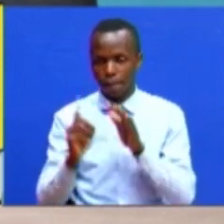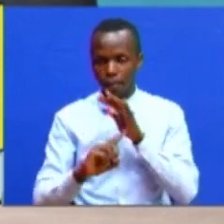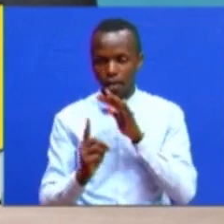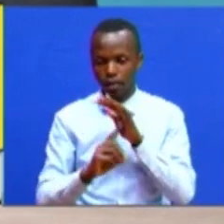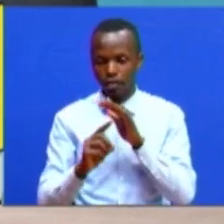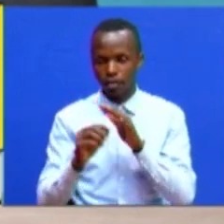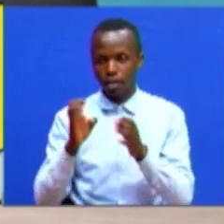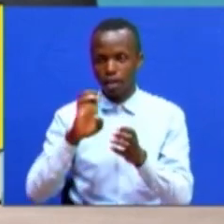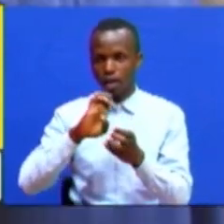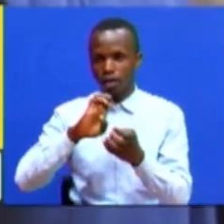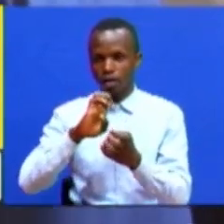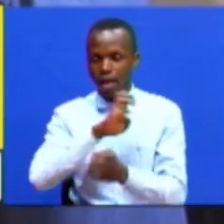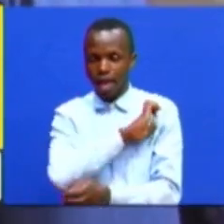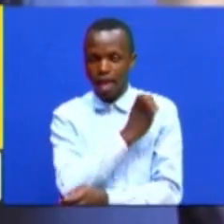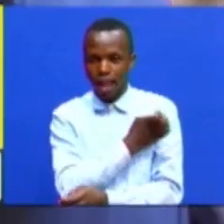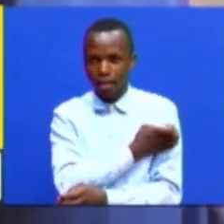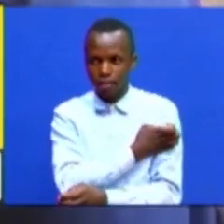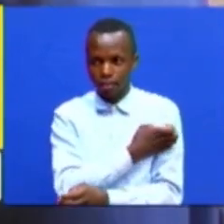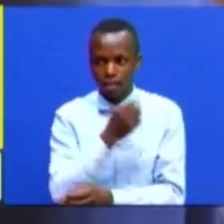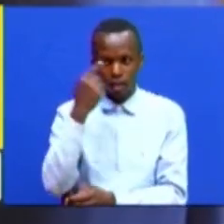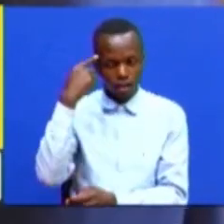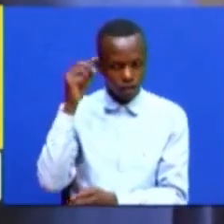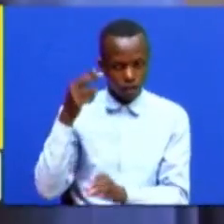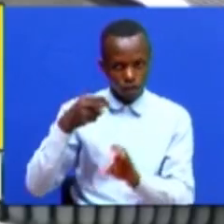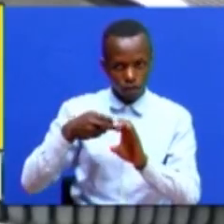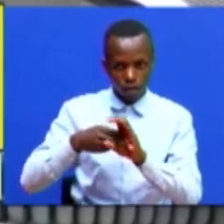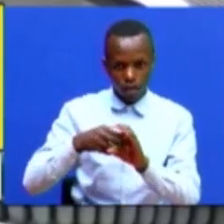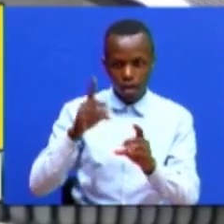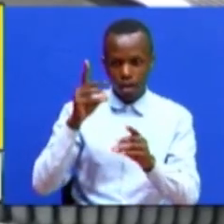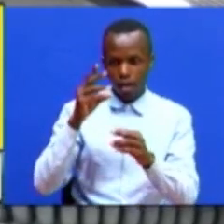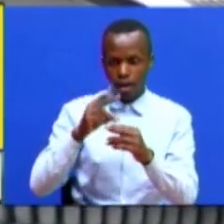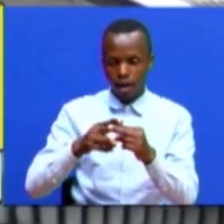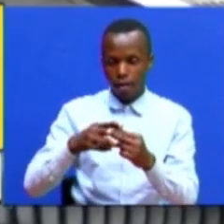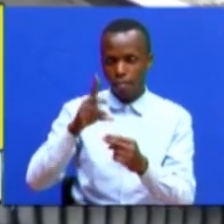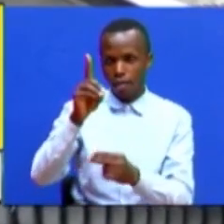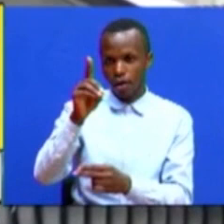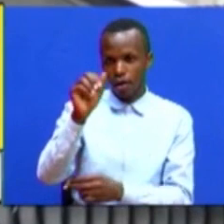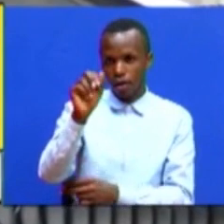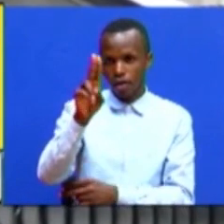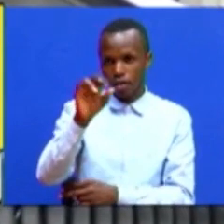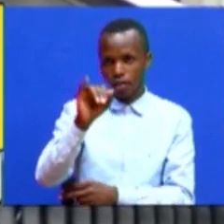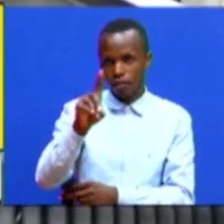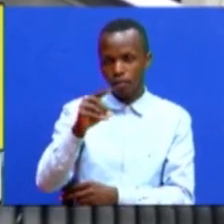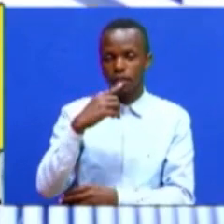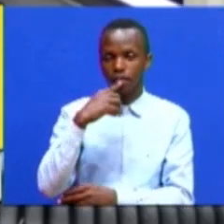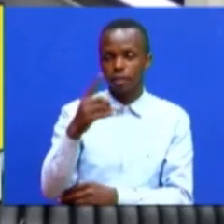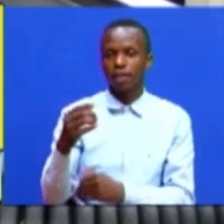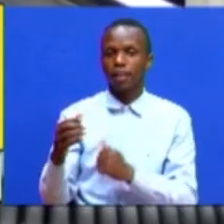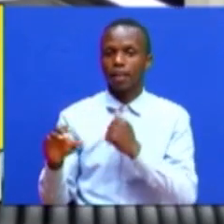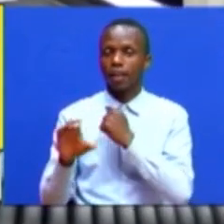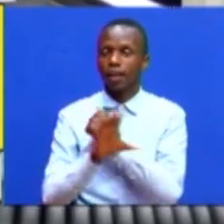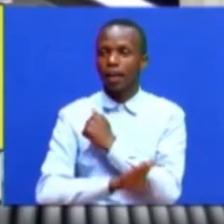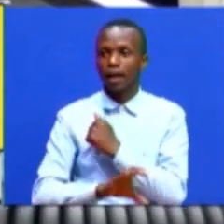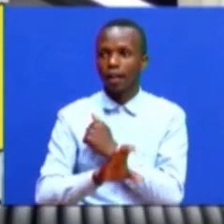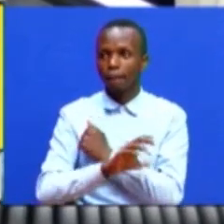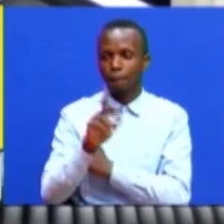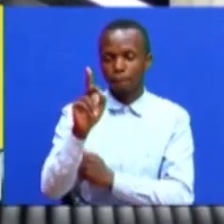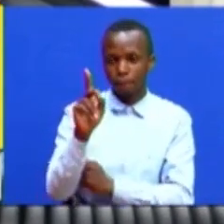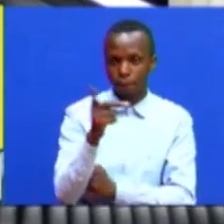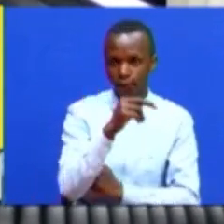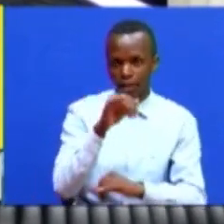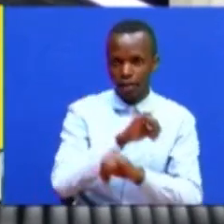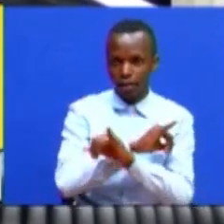Petroleum AG Director Renewable Efficiency, Mr. David Mutisia, noted that Kenya has made great strides in the use of clean